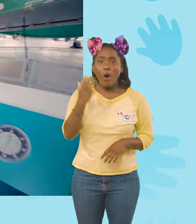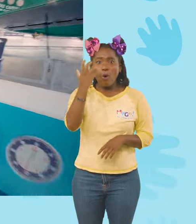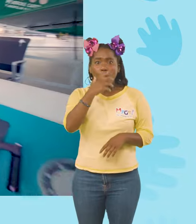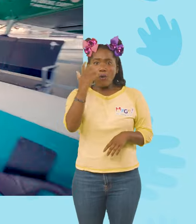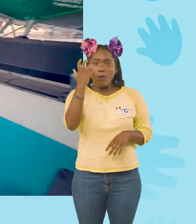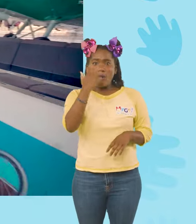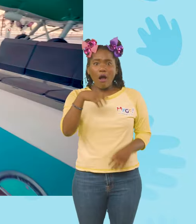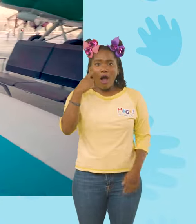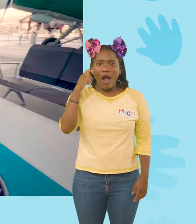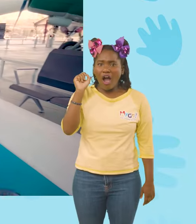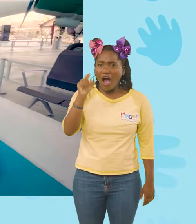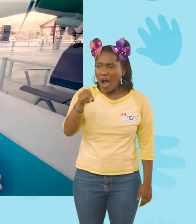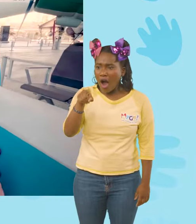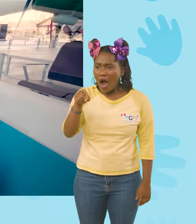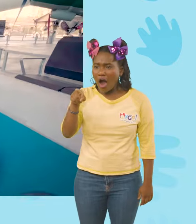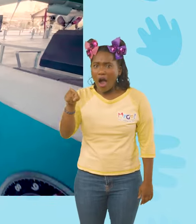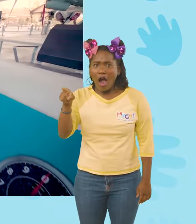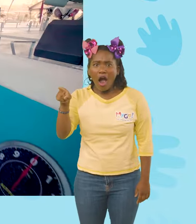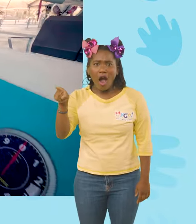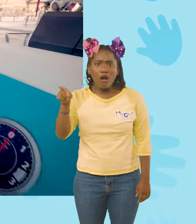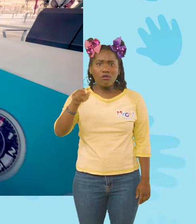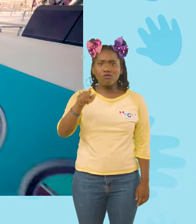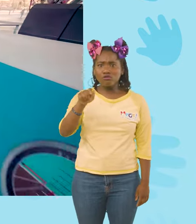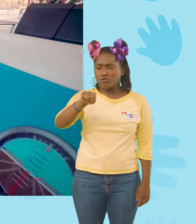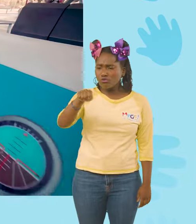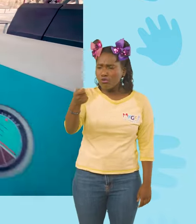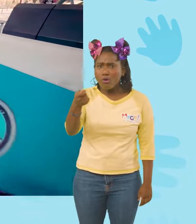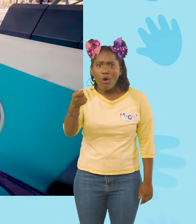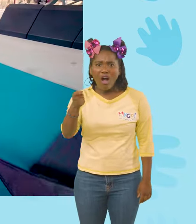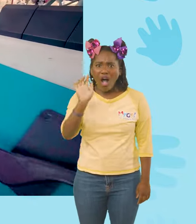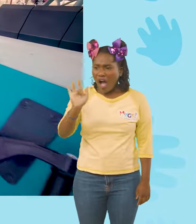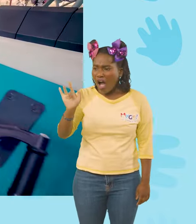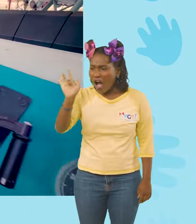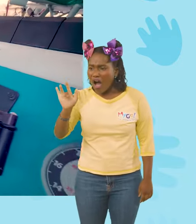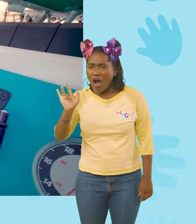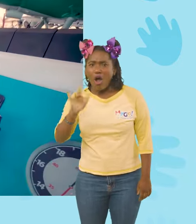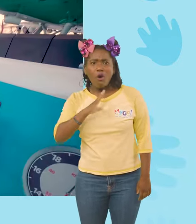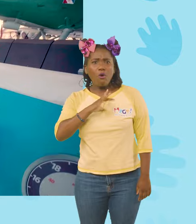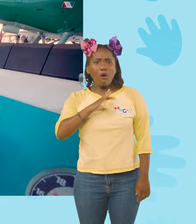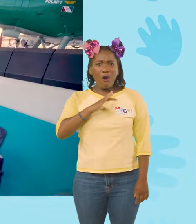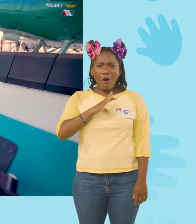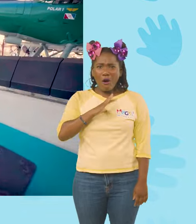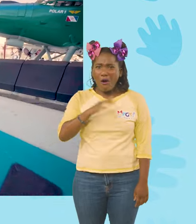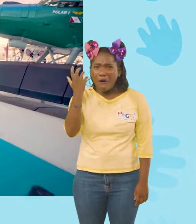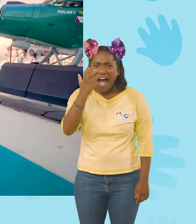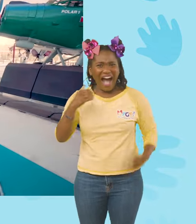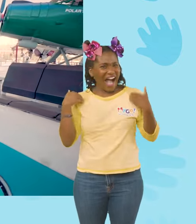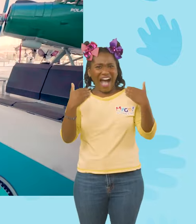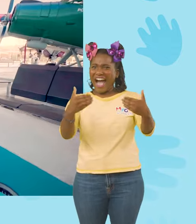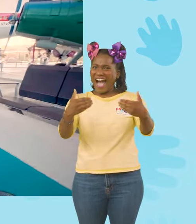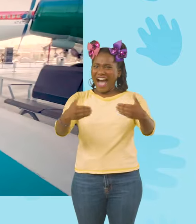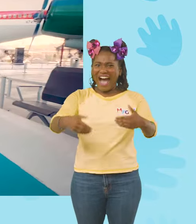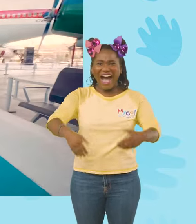Whoa, check it out. Wow, so many cool gauges and instruments. Whoa, all right, here we